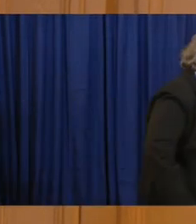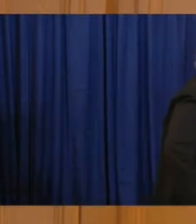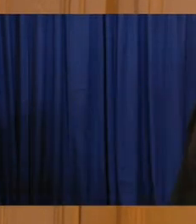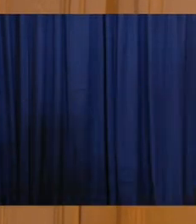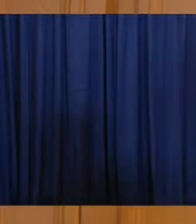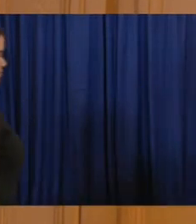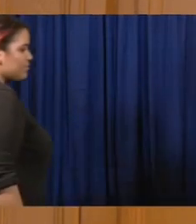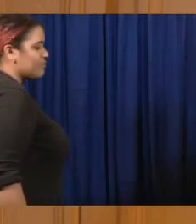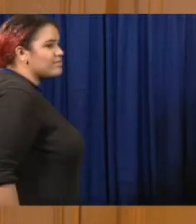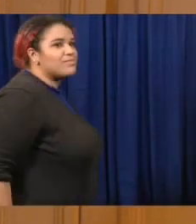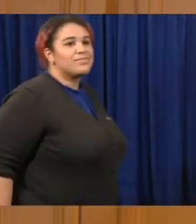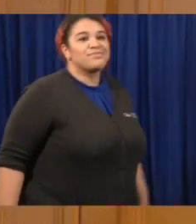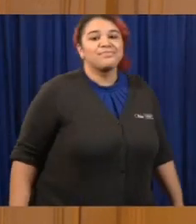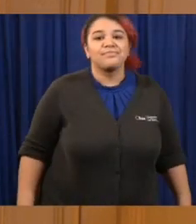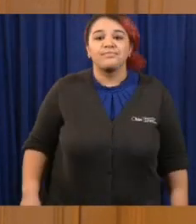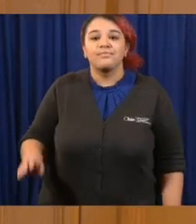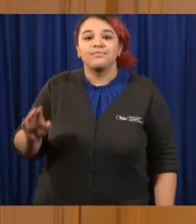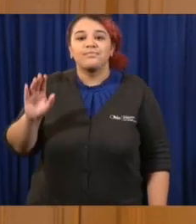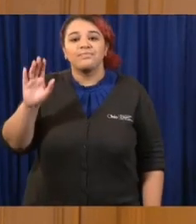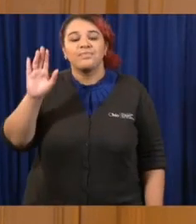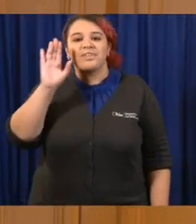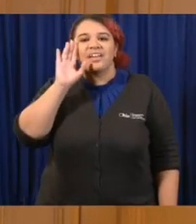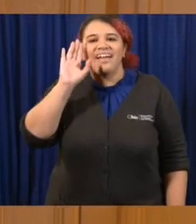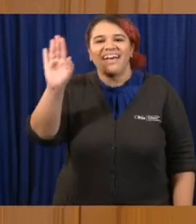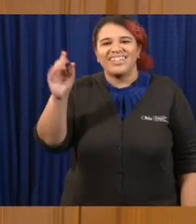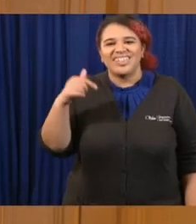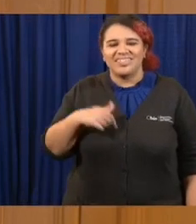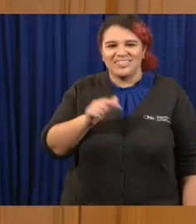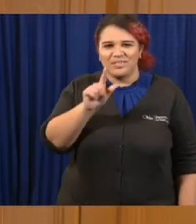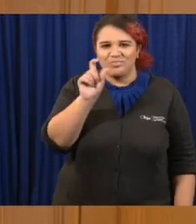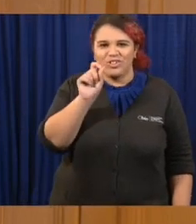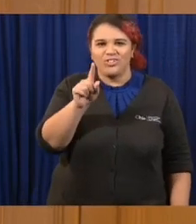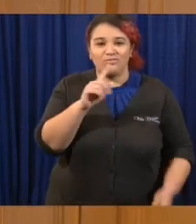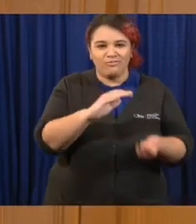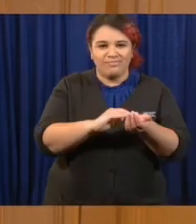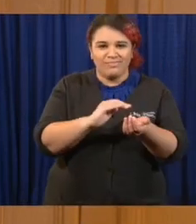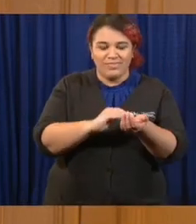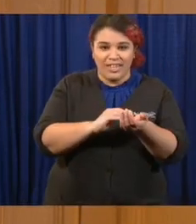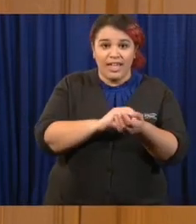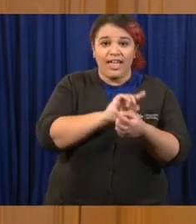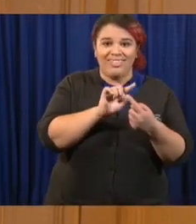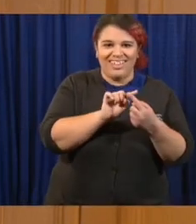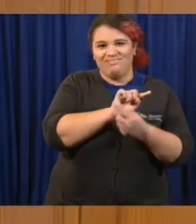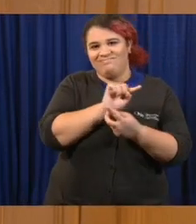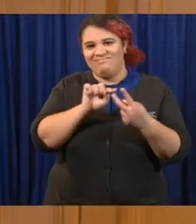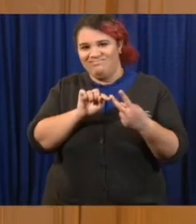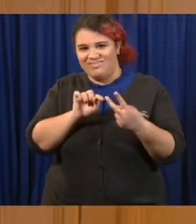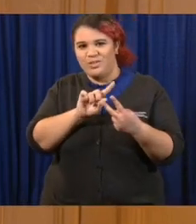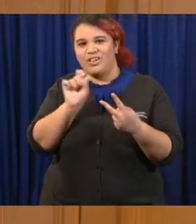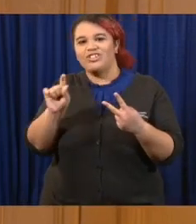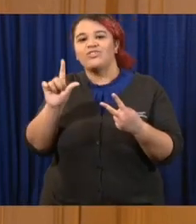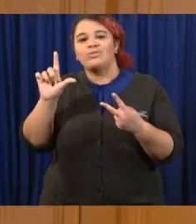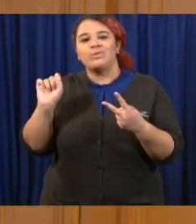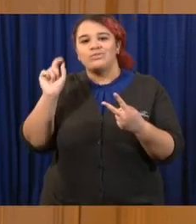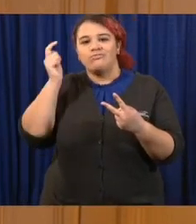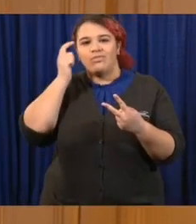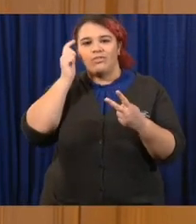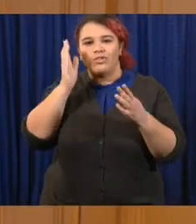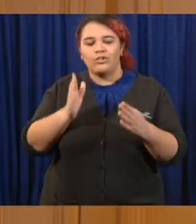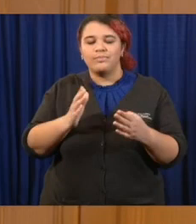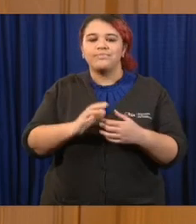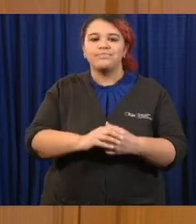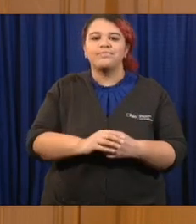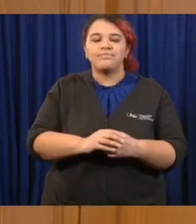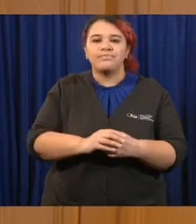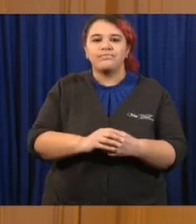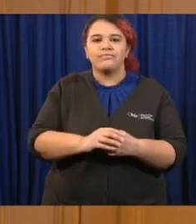Hi, Lucia Lynchus for Ion, Ohio. I just have one quick question for Dr. Acton and one for the Lieutenant Governor. When you